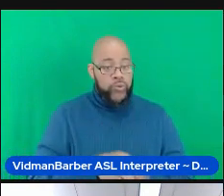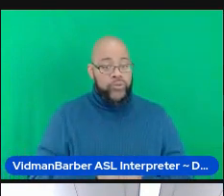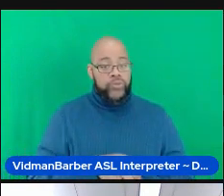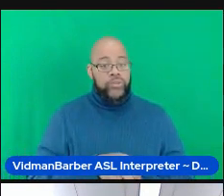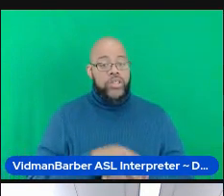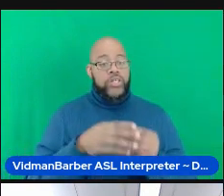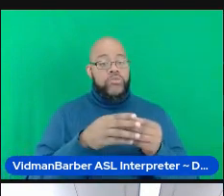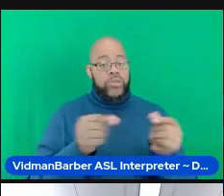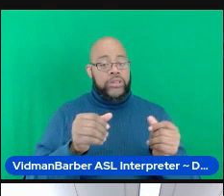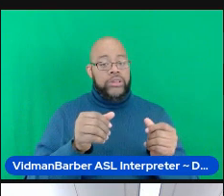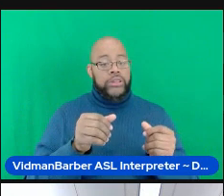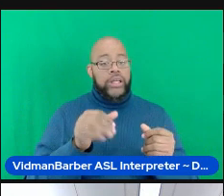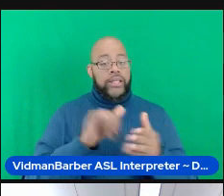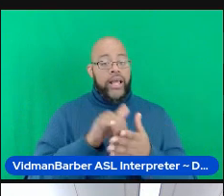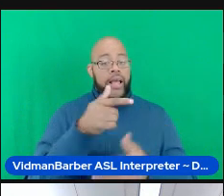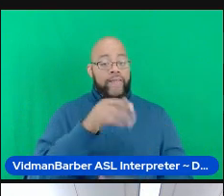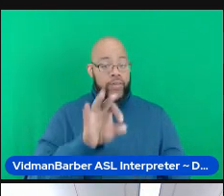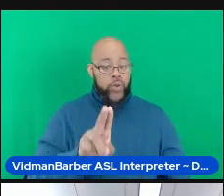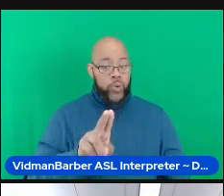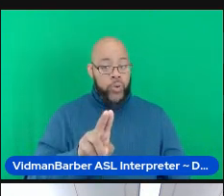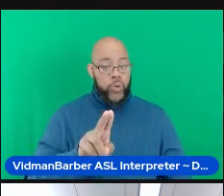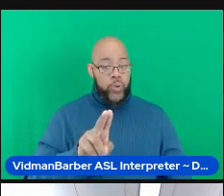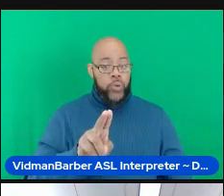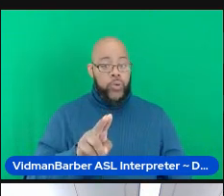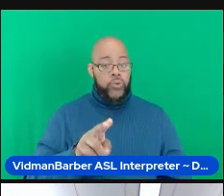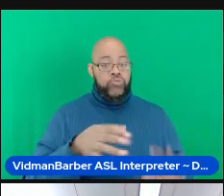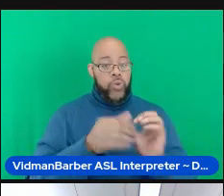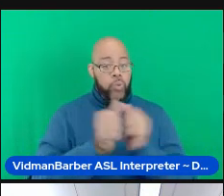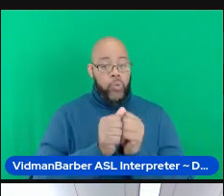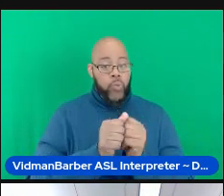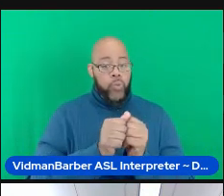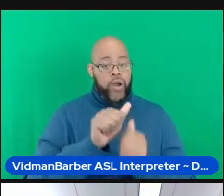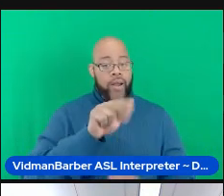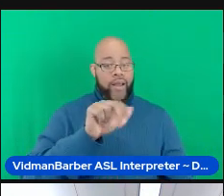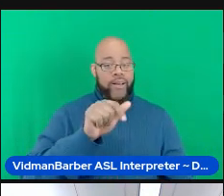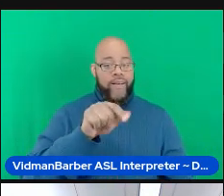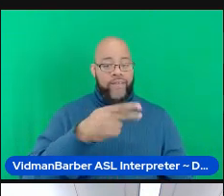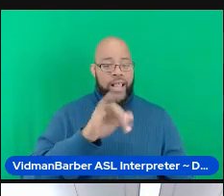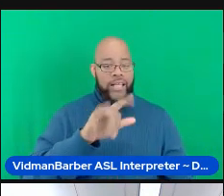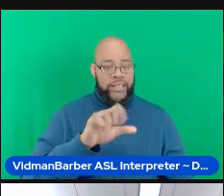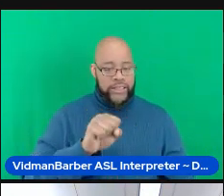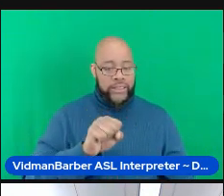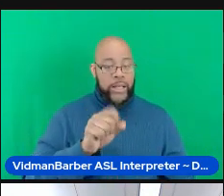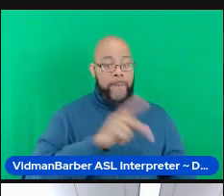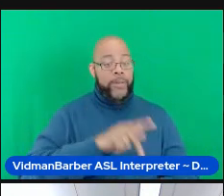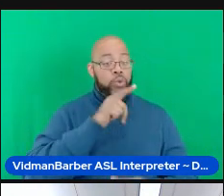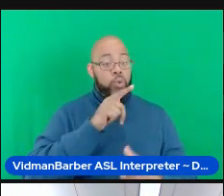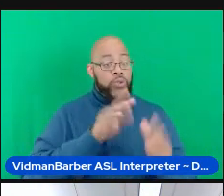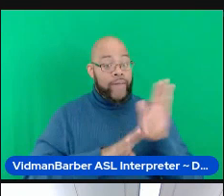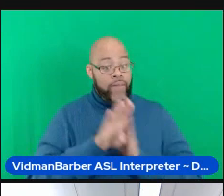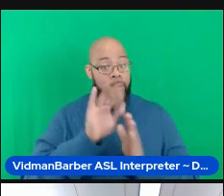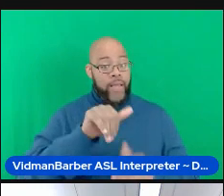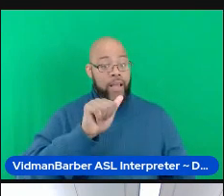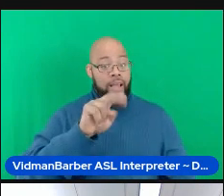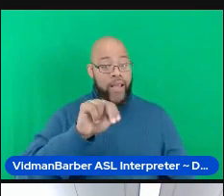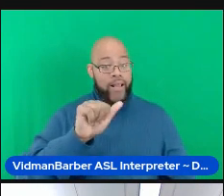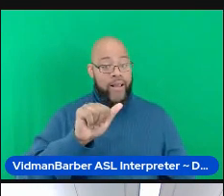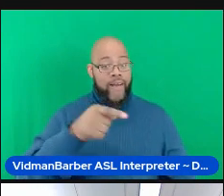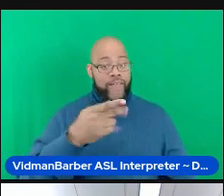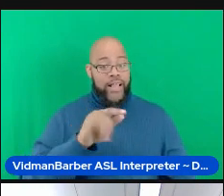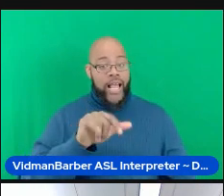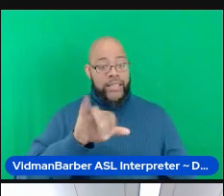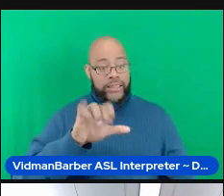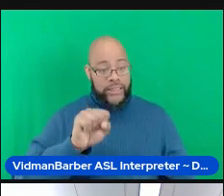influenza vaccine-associated anaphylaxis. And patients who develop anaphylaxis after the